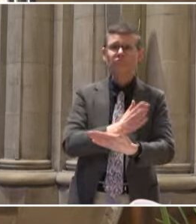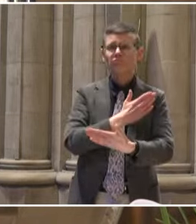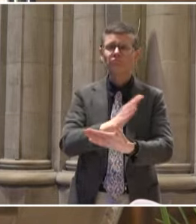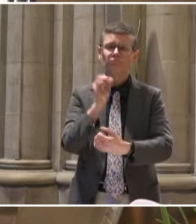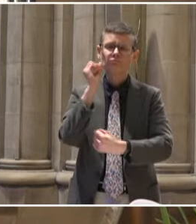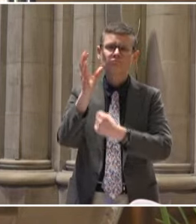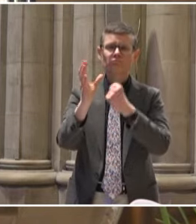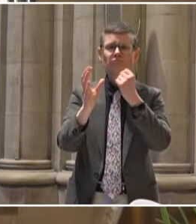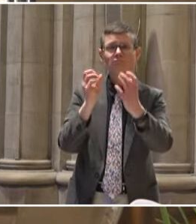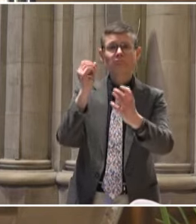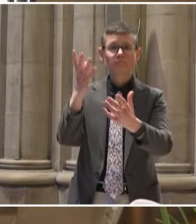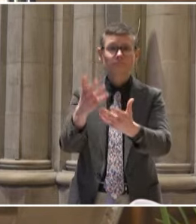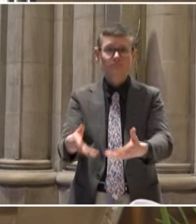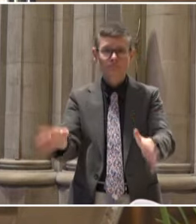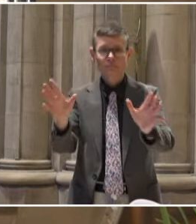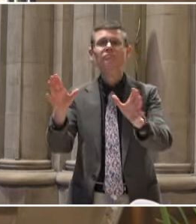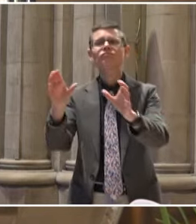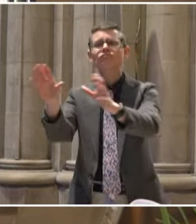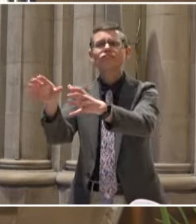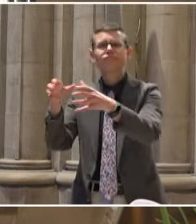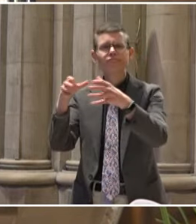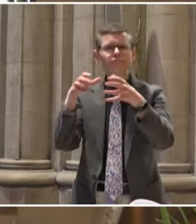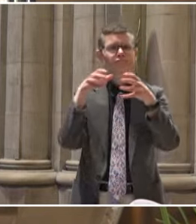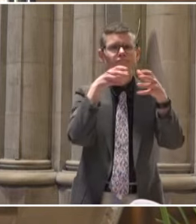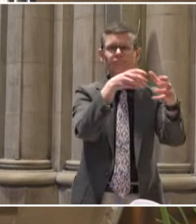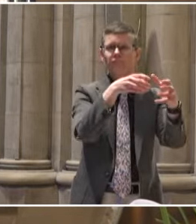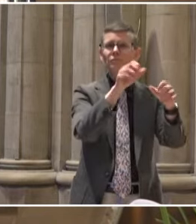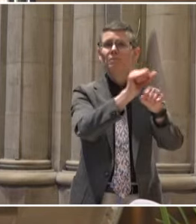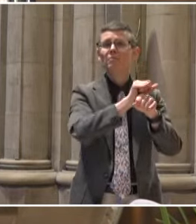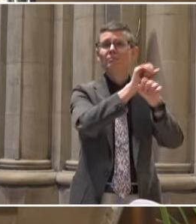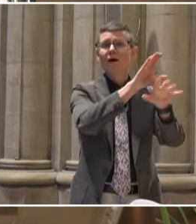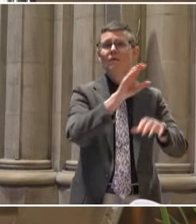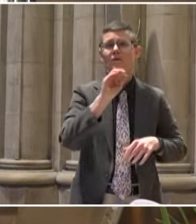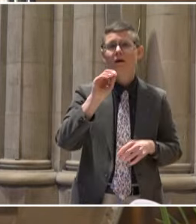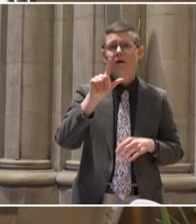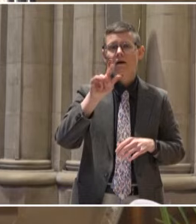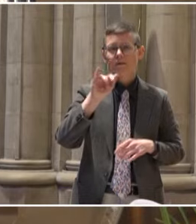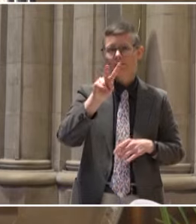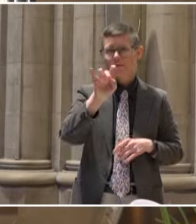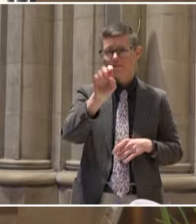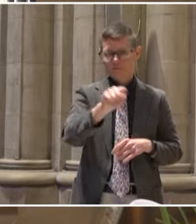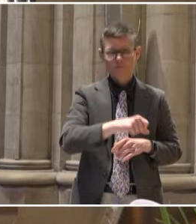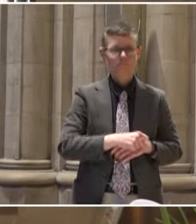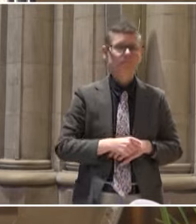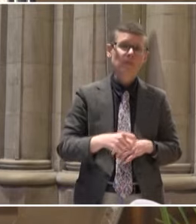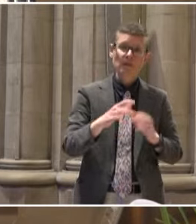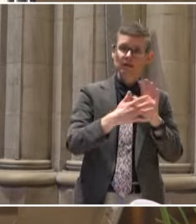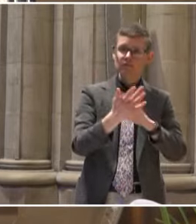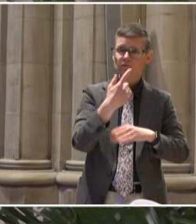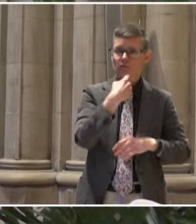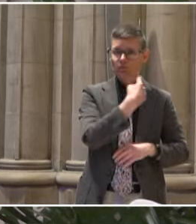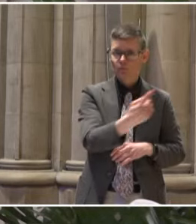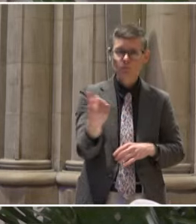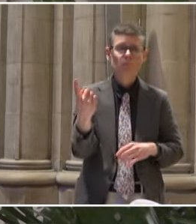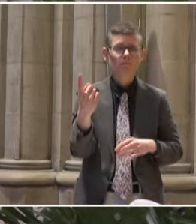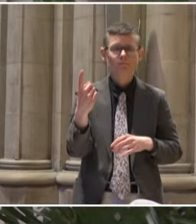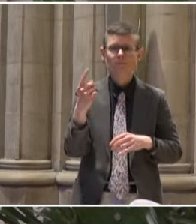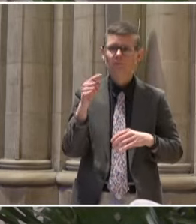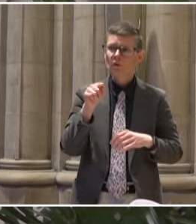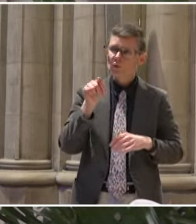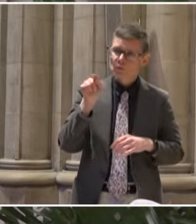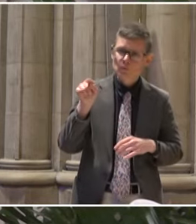out to the Mount of Olives. And Jesus said to them, you will